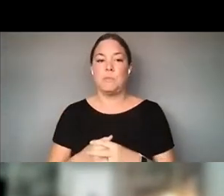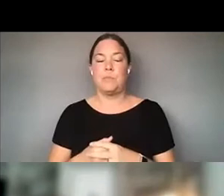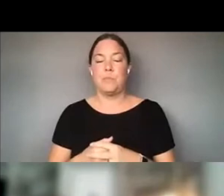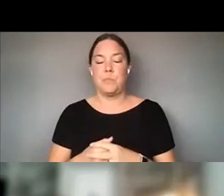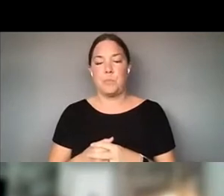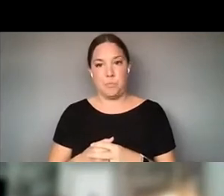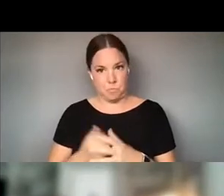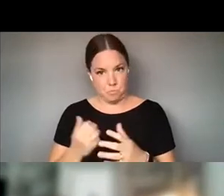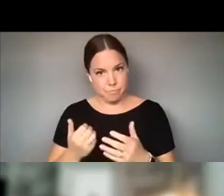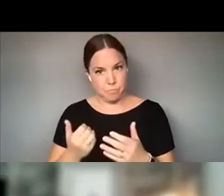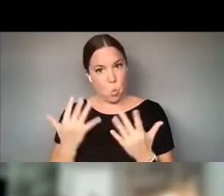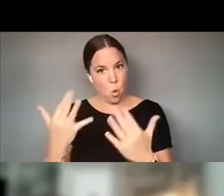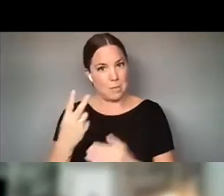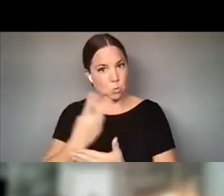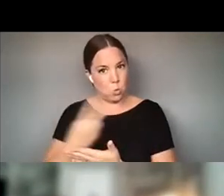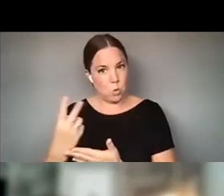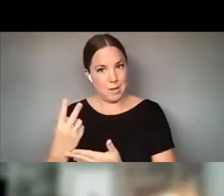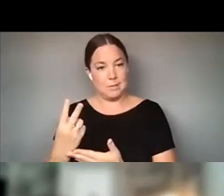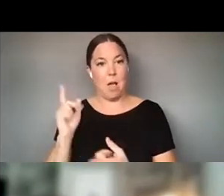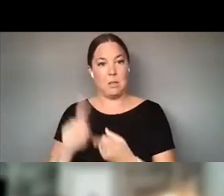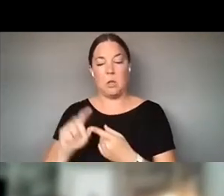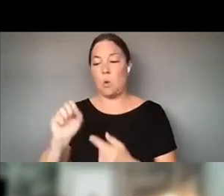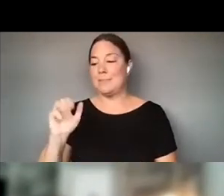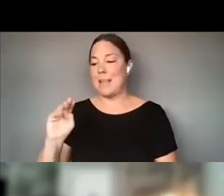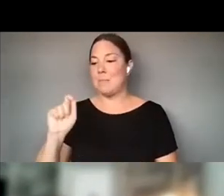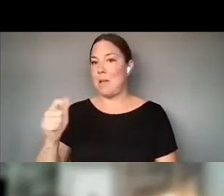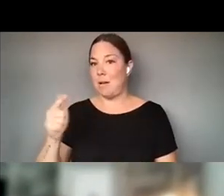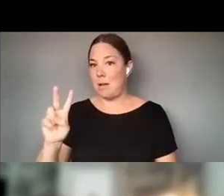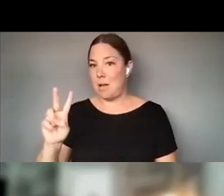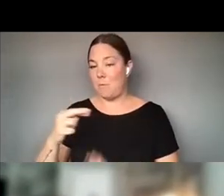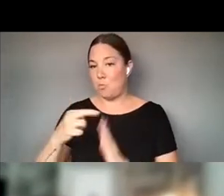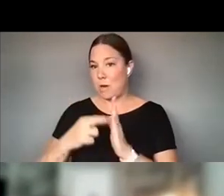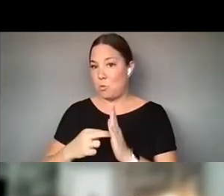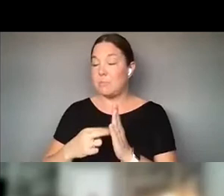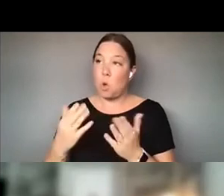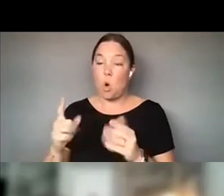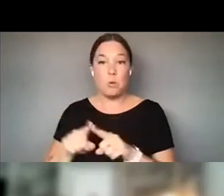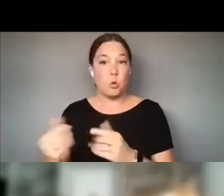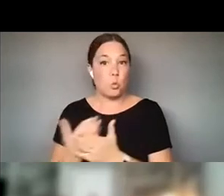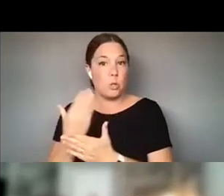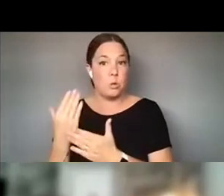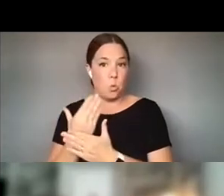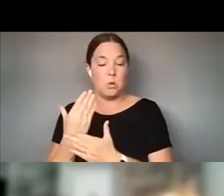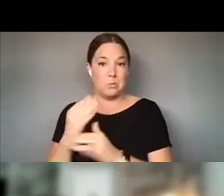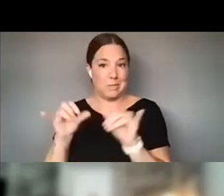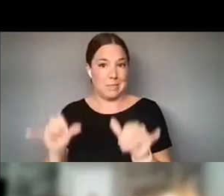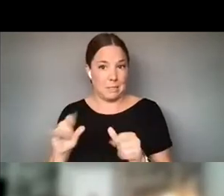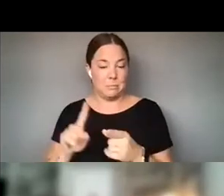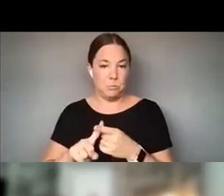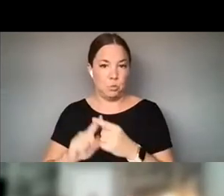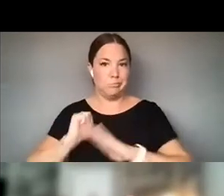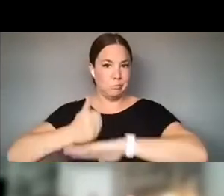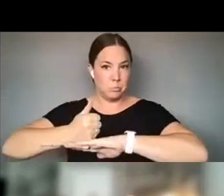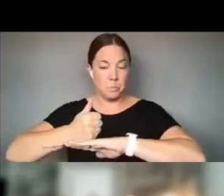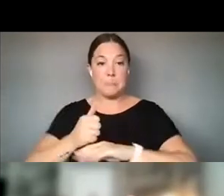two weeks for your SAM.gov registration or renewal. You will also need to ensure that your